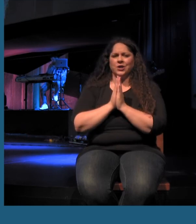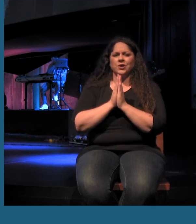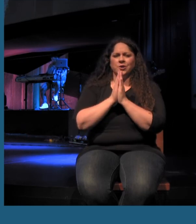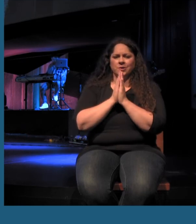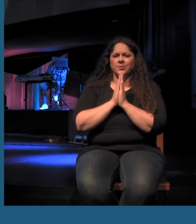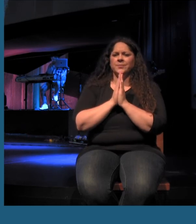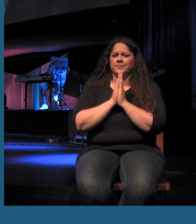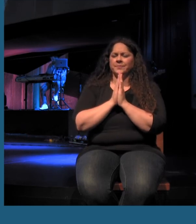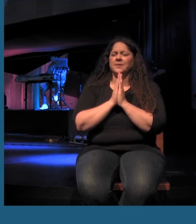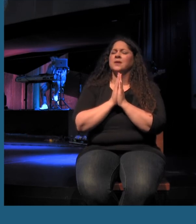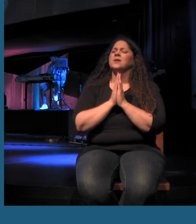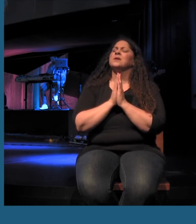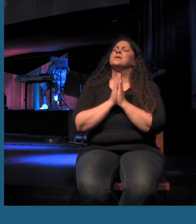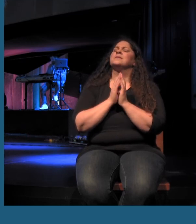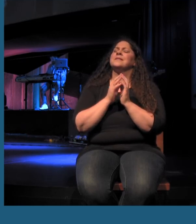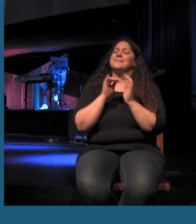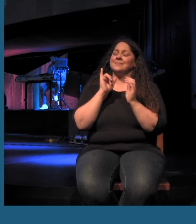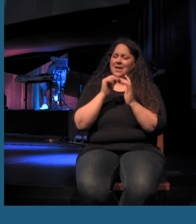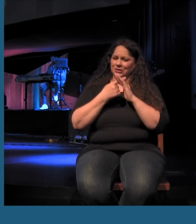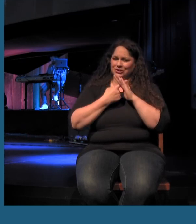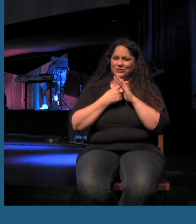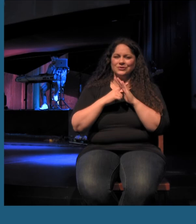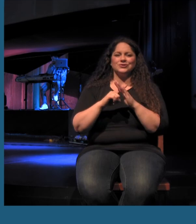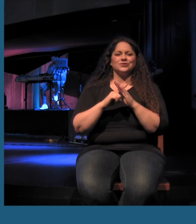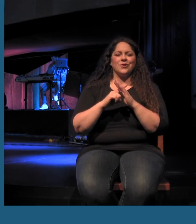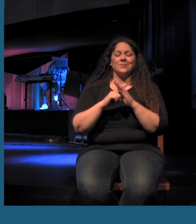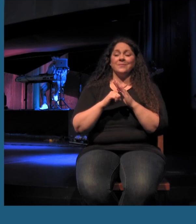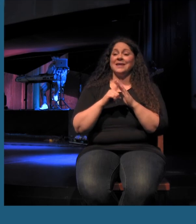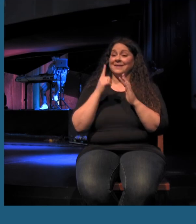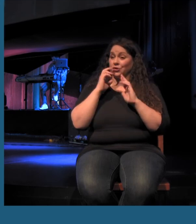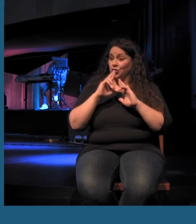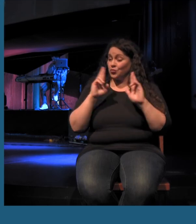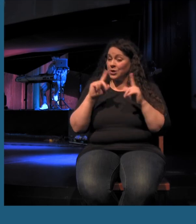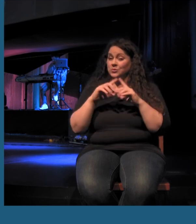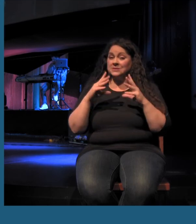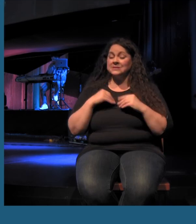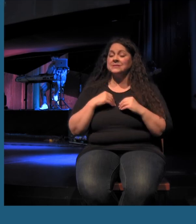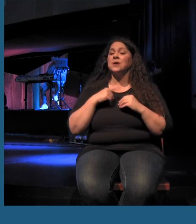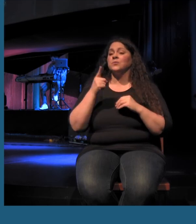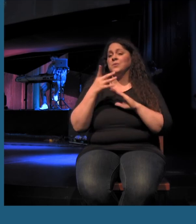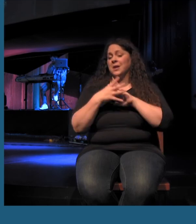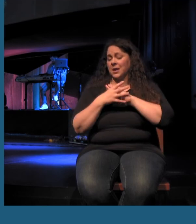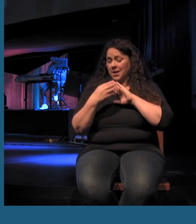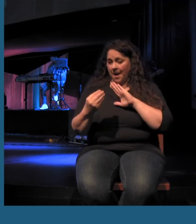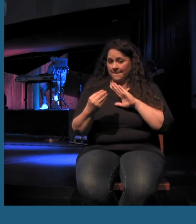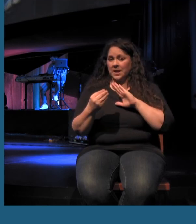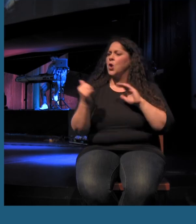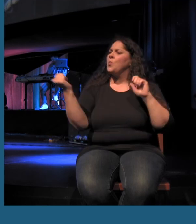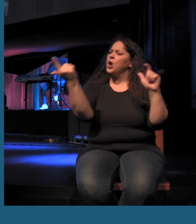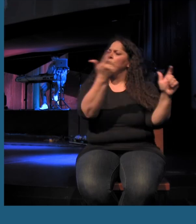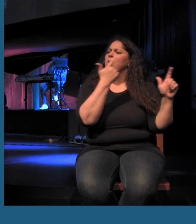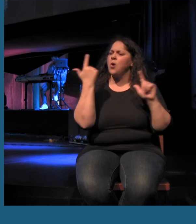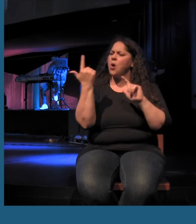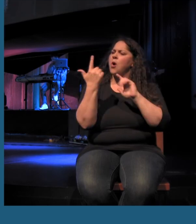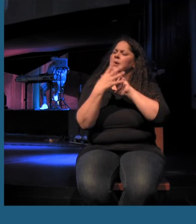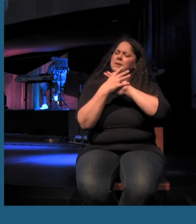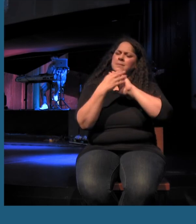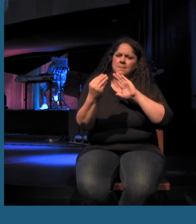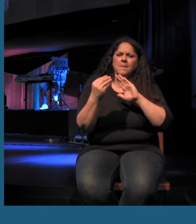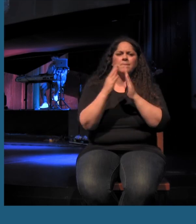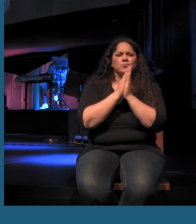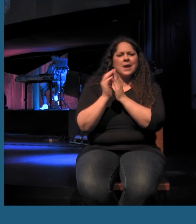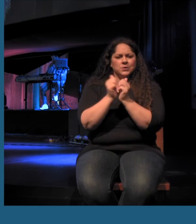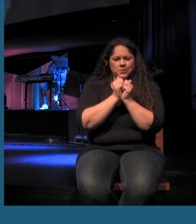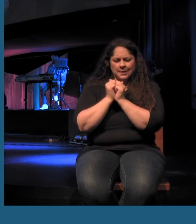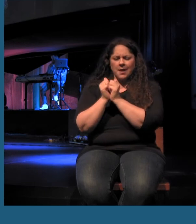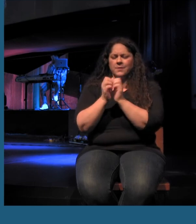starting point. It sets you on a path. You're ready to do that. Would you just repeat this after me? And we can all say it just so nobody's praying